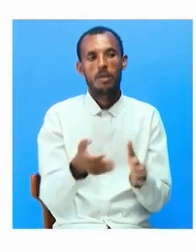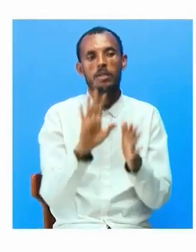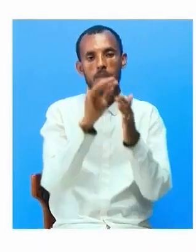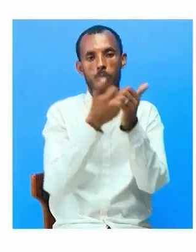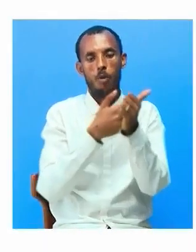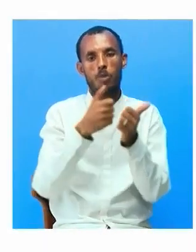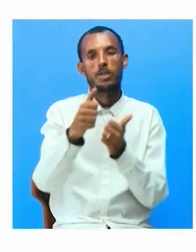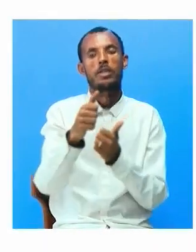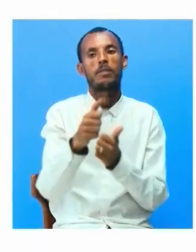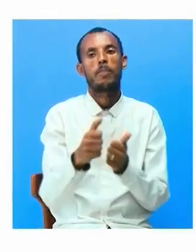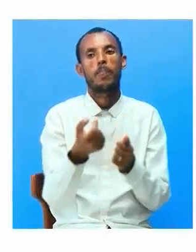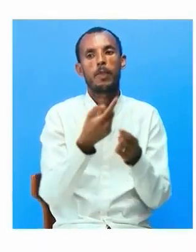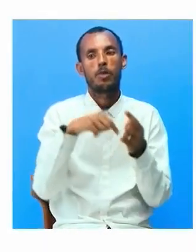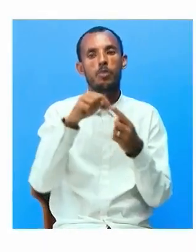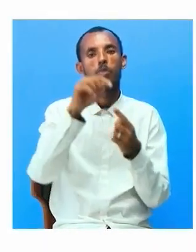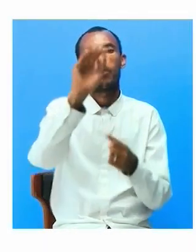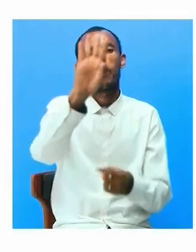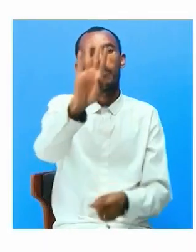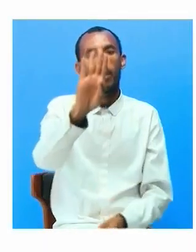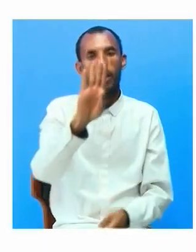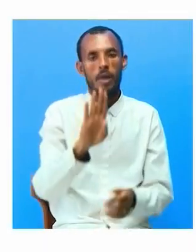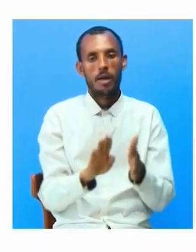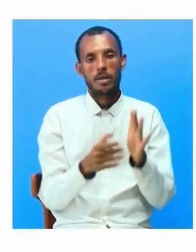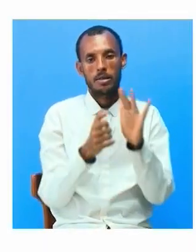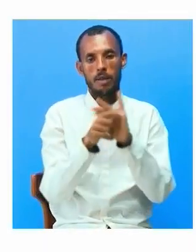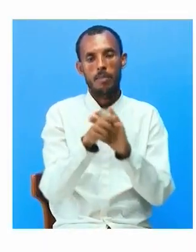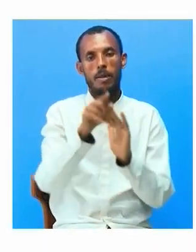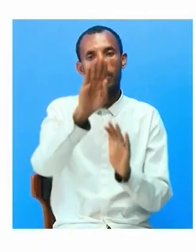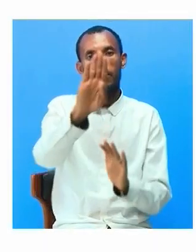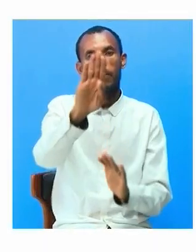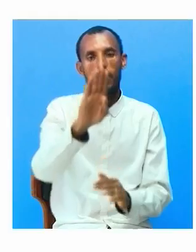proceed to another number.